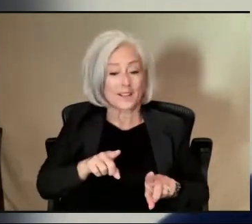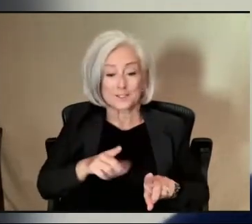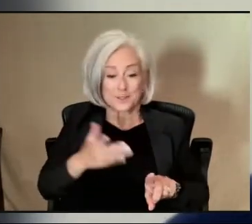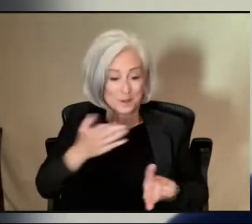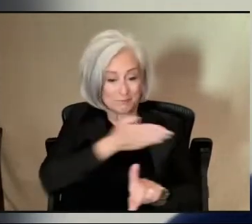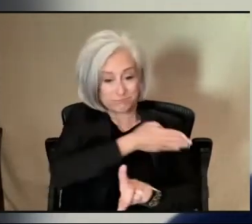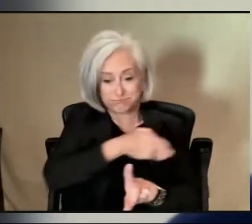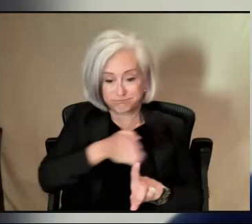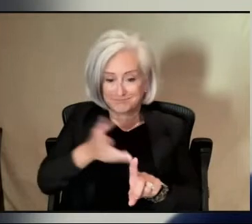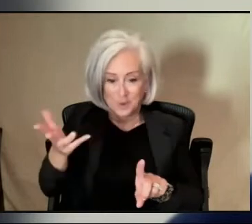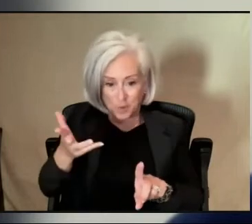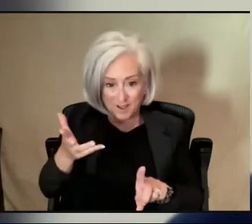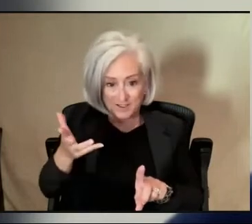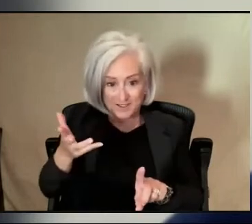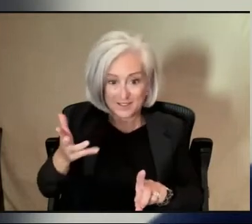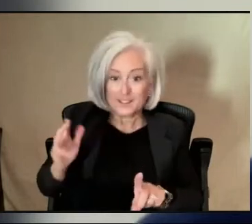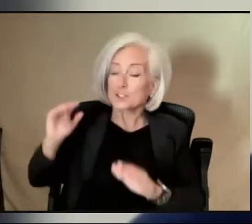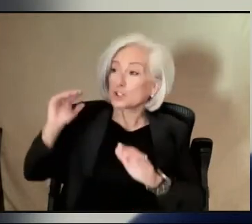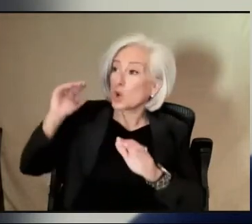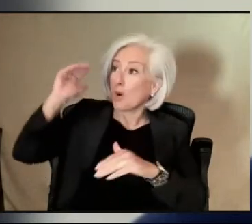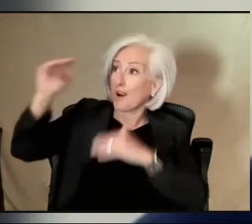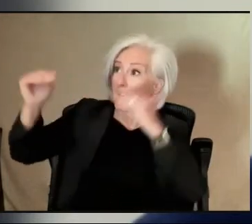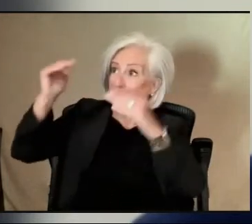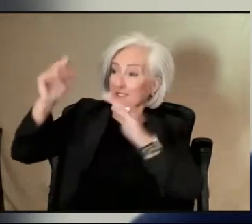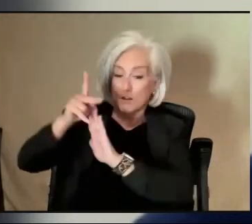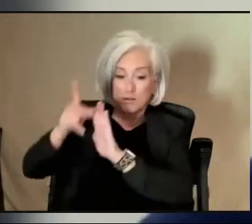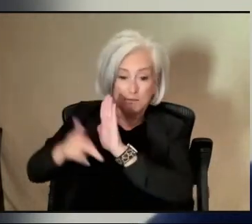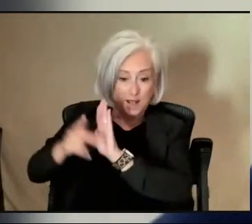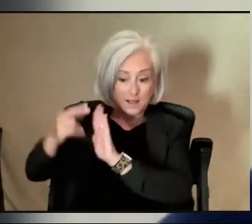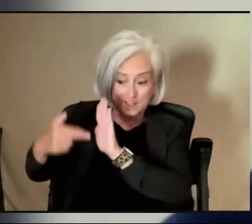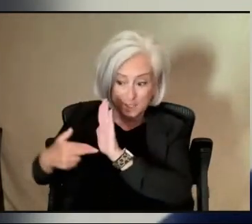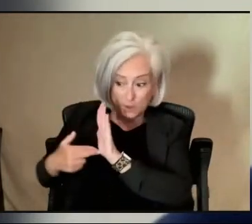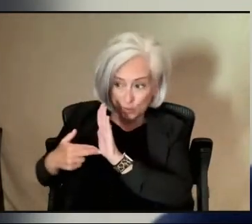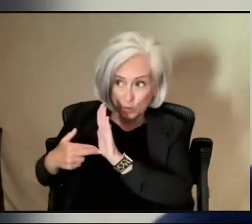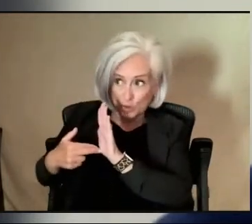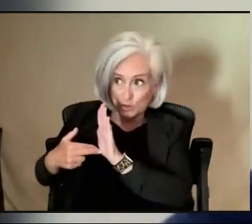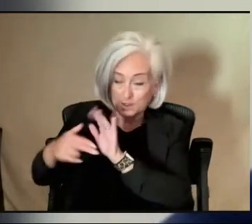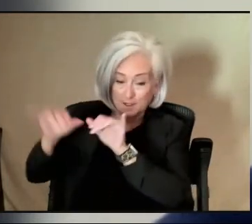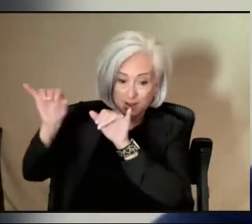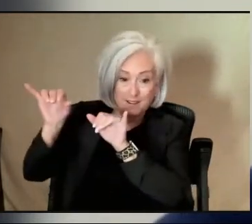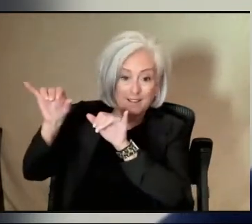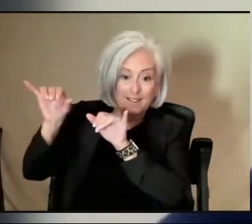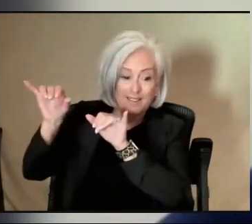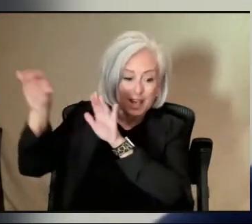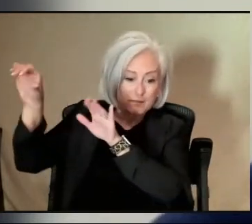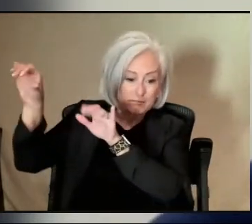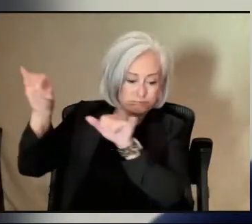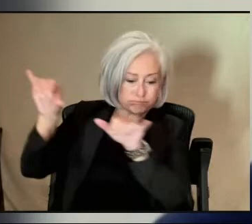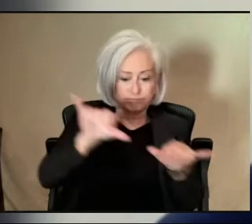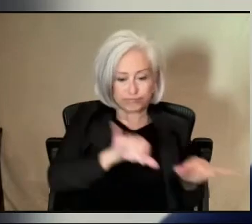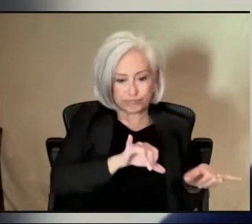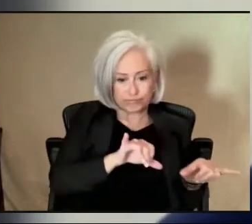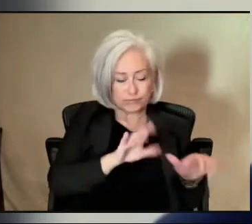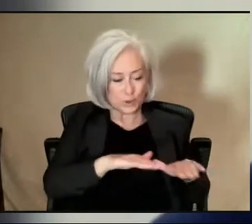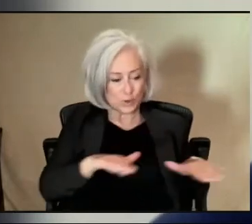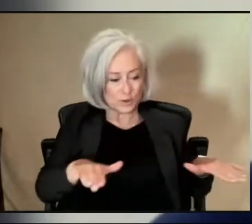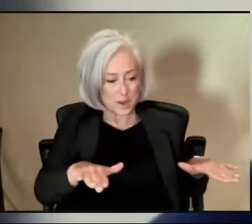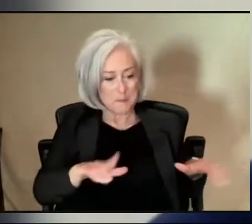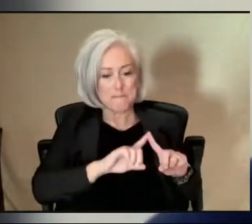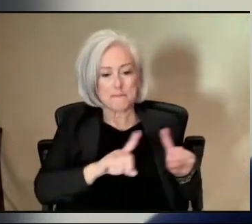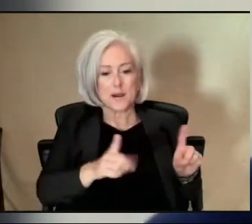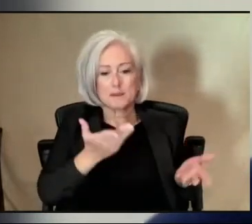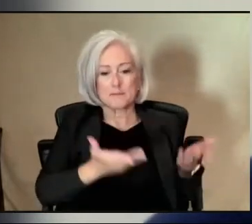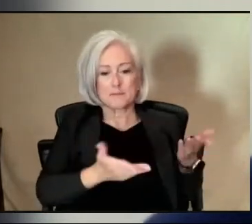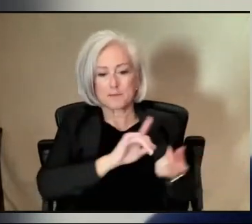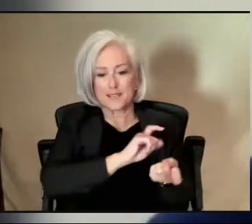informed by the adult protocols. They're parallel, they're templates that have been modified to adapt to children.